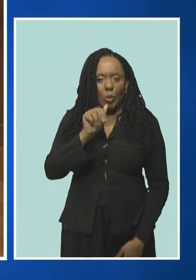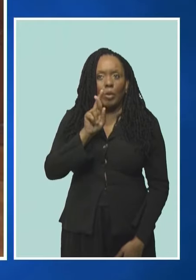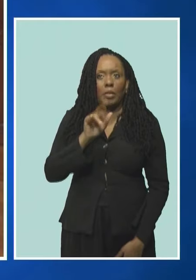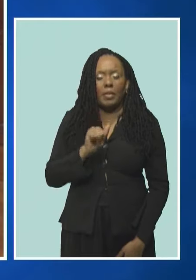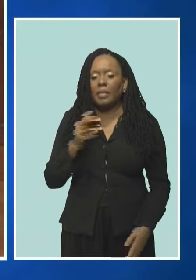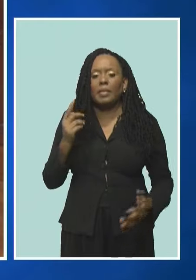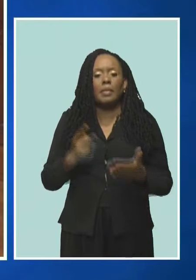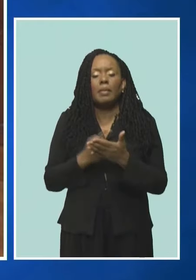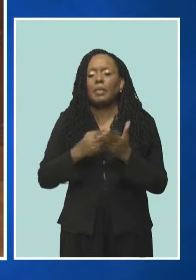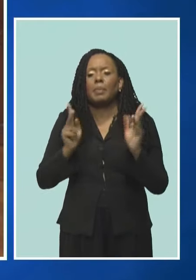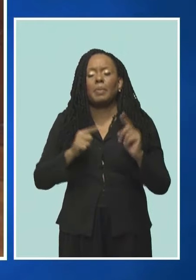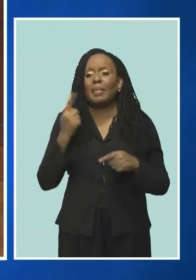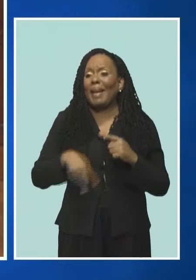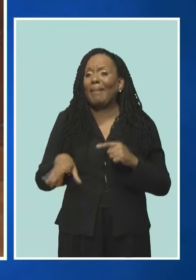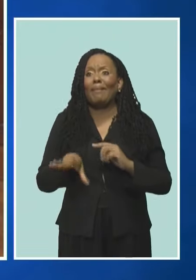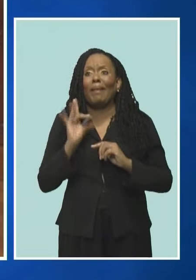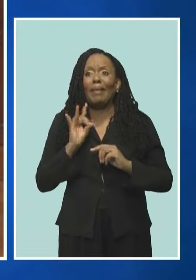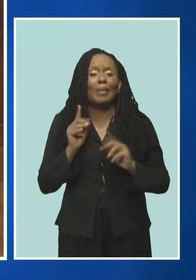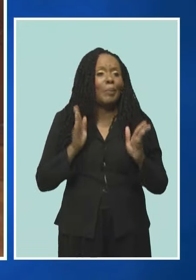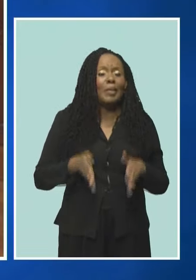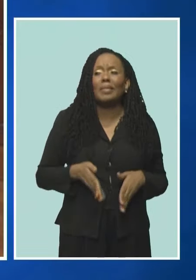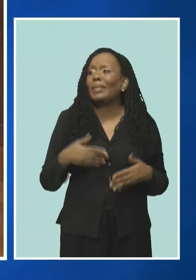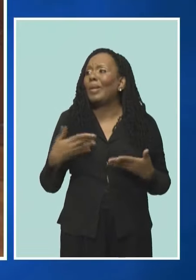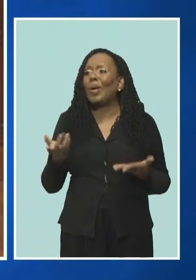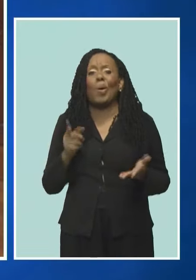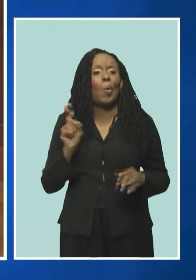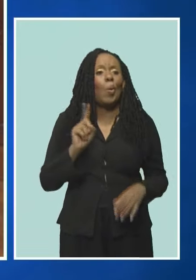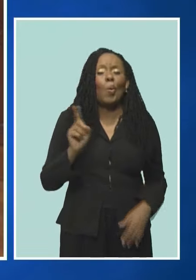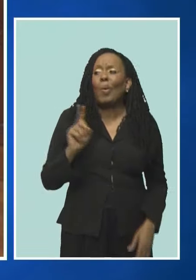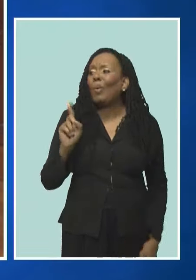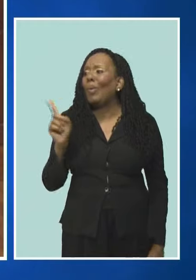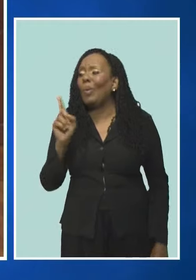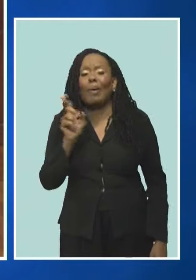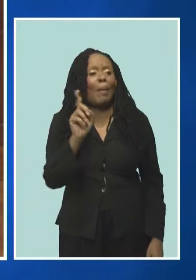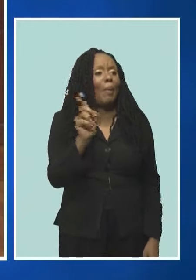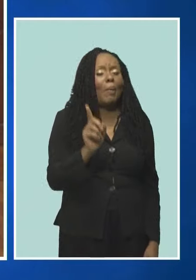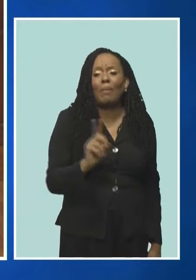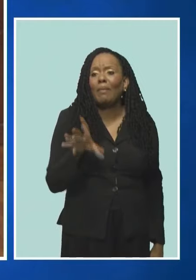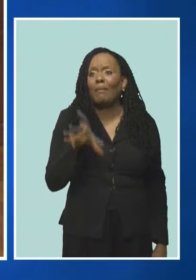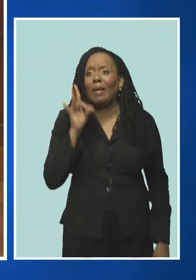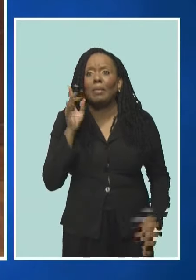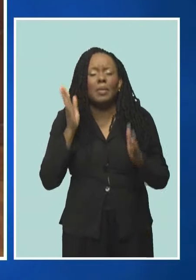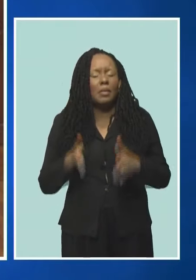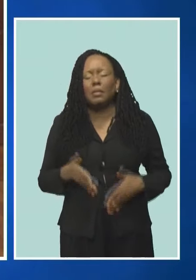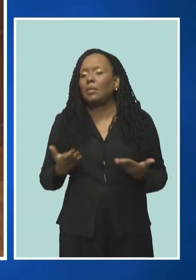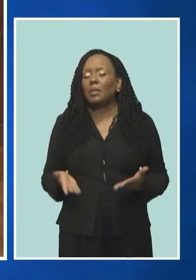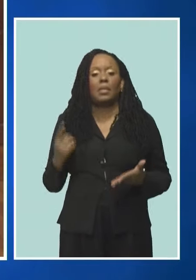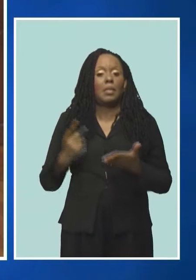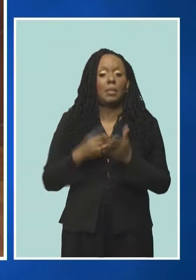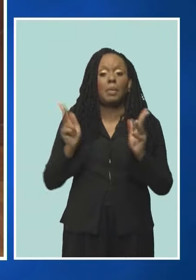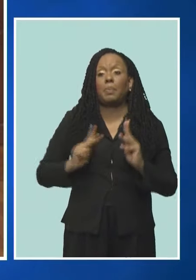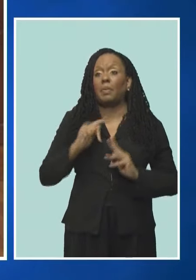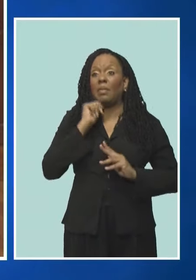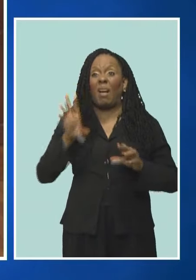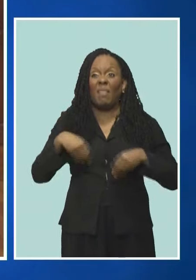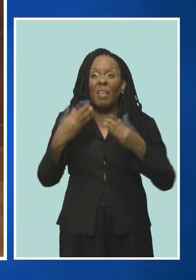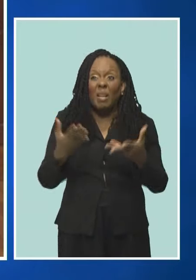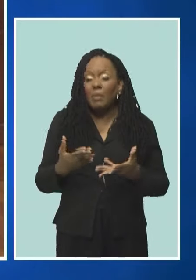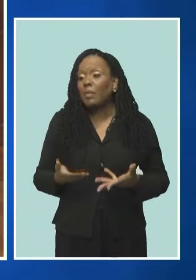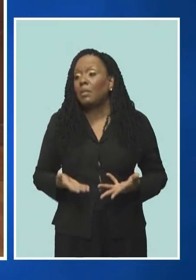to perform these services, permanent secretaries are often traveling, they're often in meetings, they're often unavailable. Oftentimes persons who are